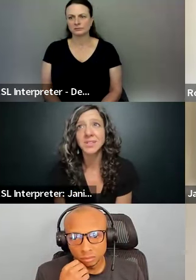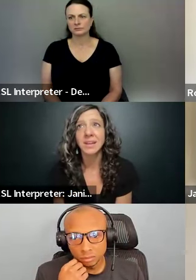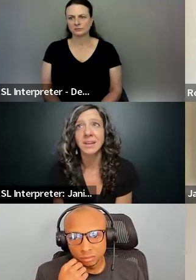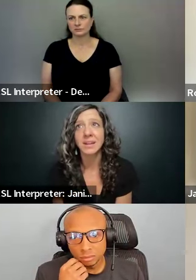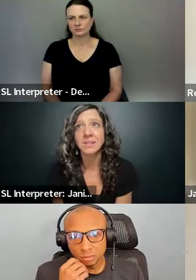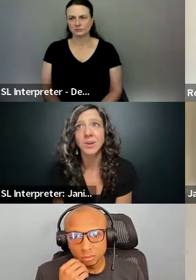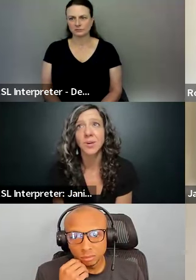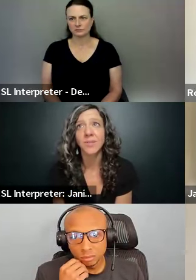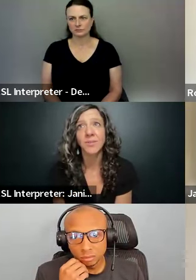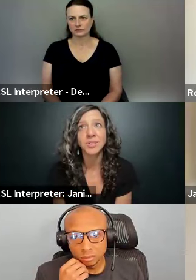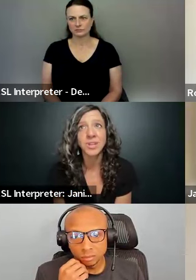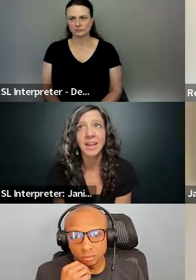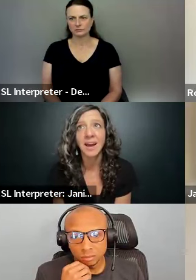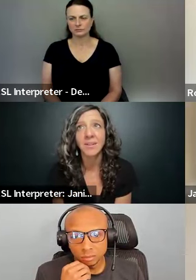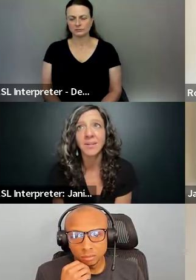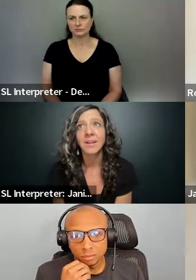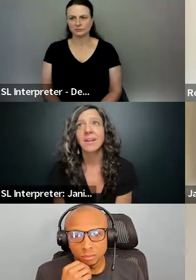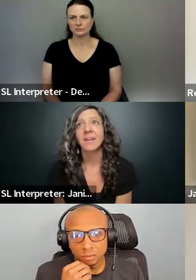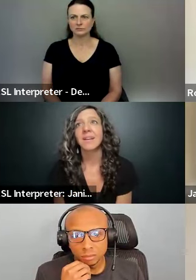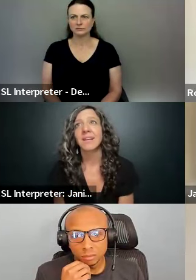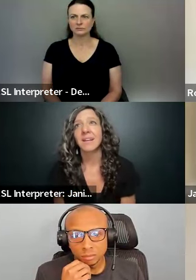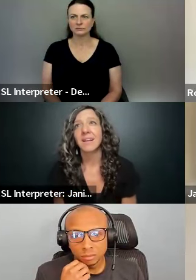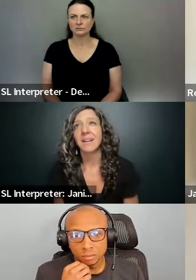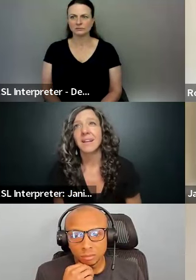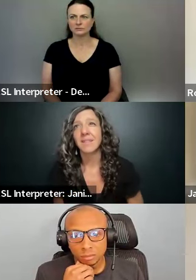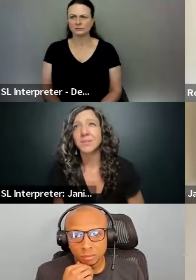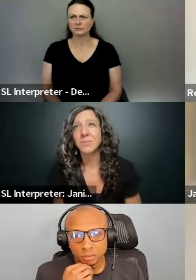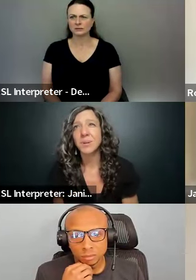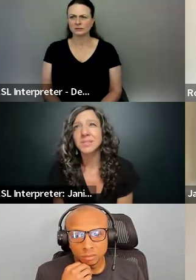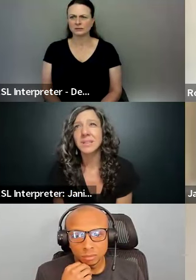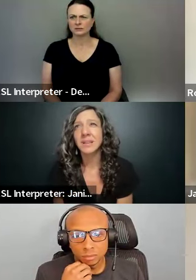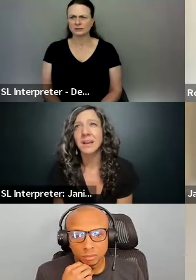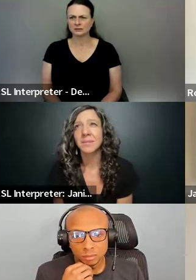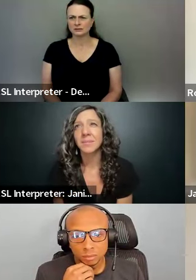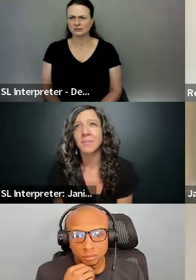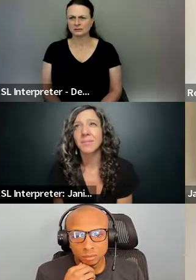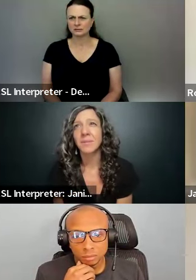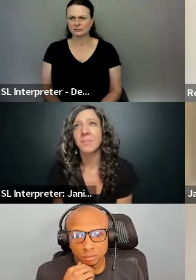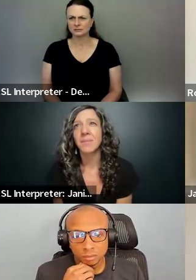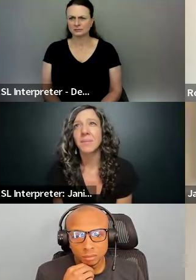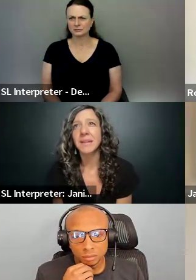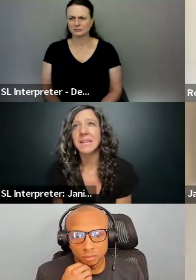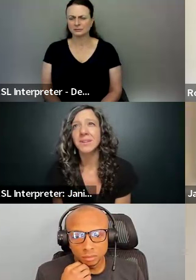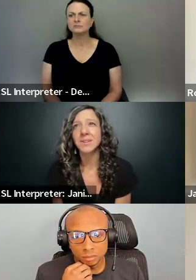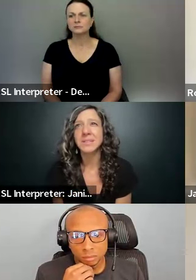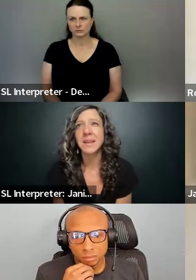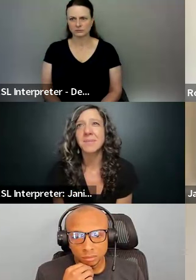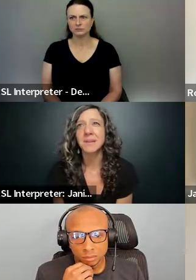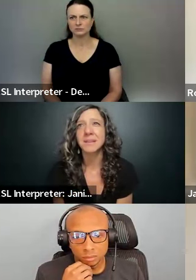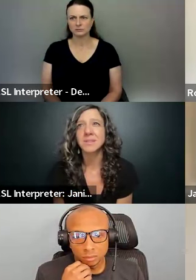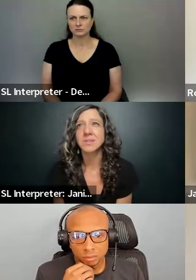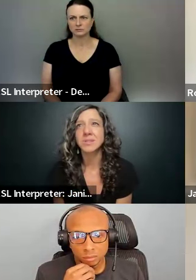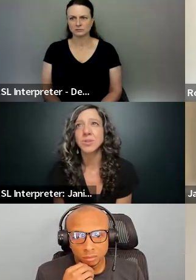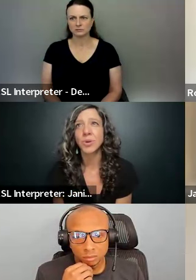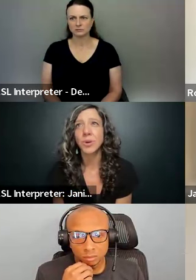It's on the agenda, so if you could check it out. There's a person, the maintainer's